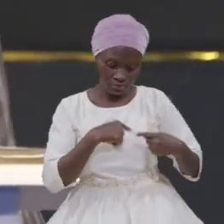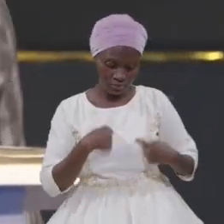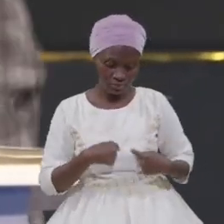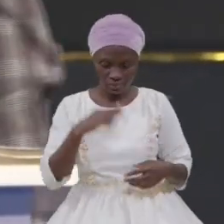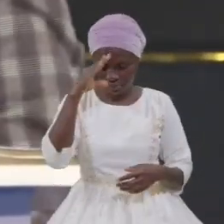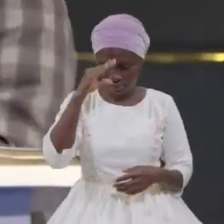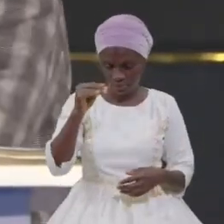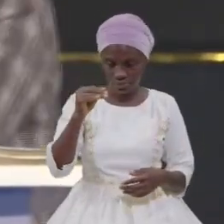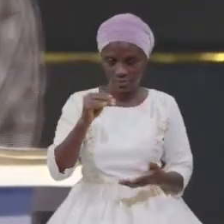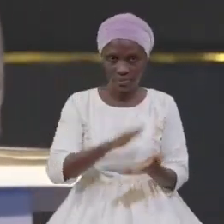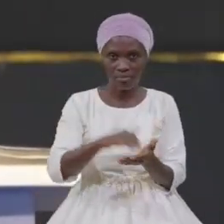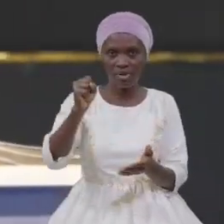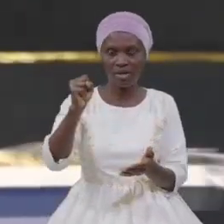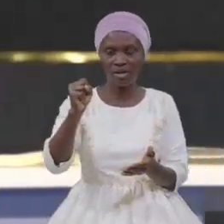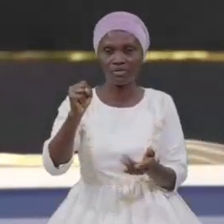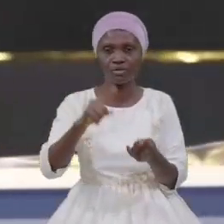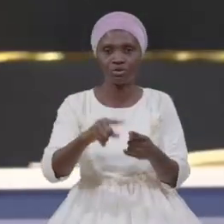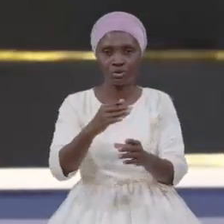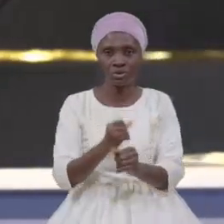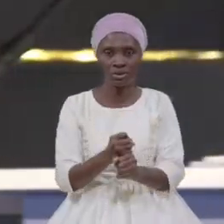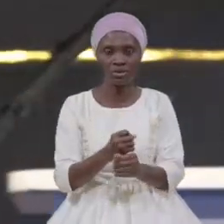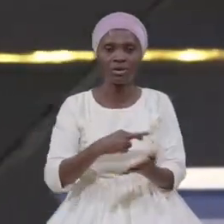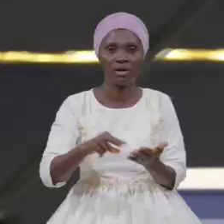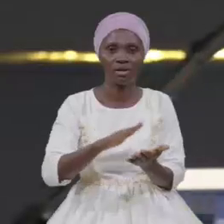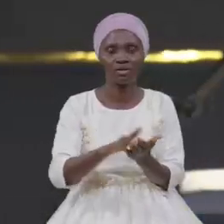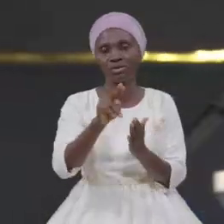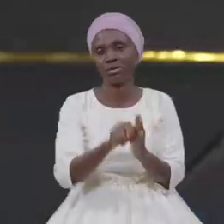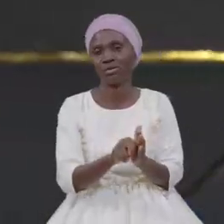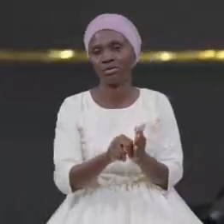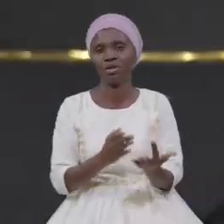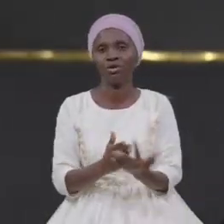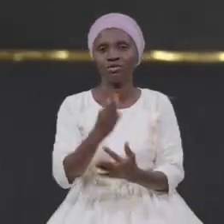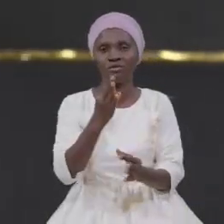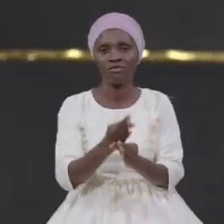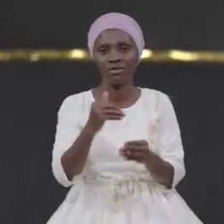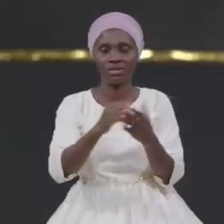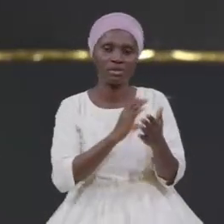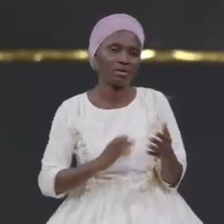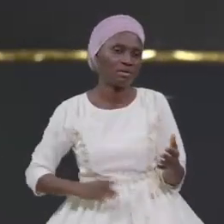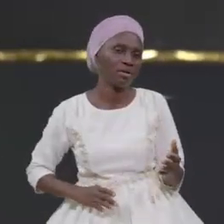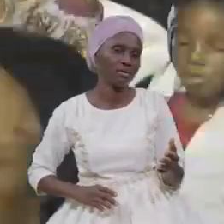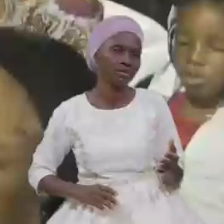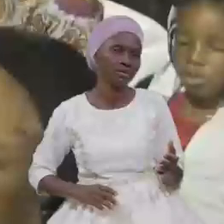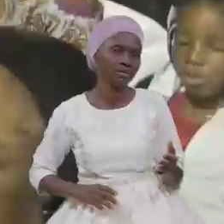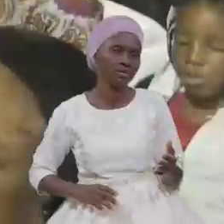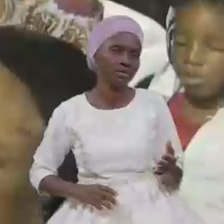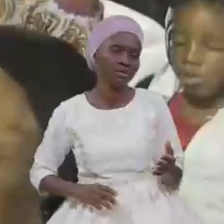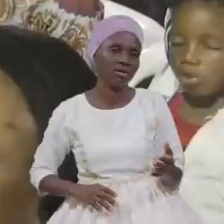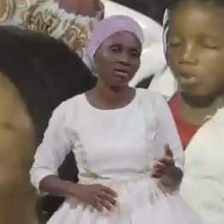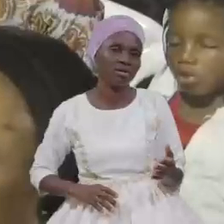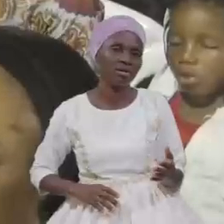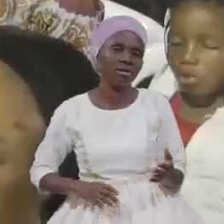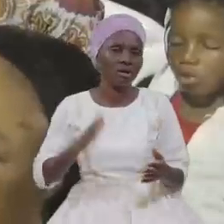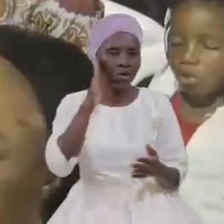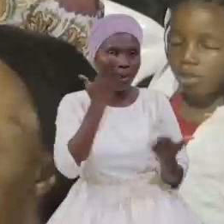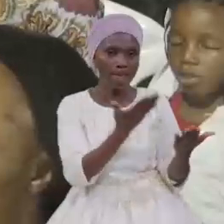unto righteousness. True faith in Christ will bring righteousness, will bring a